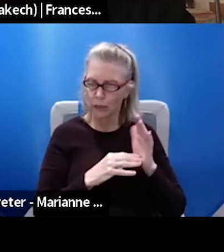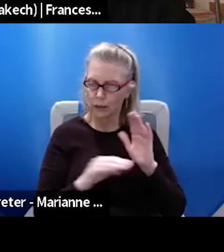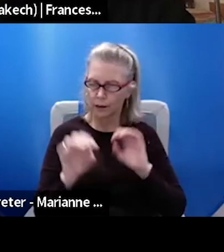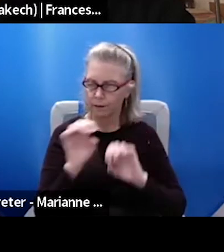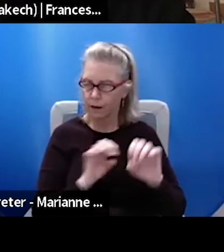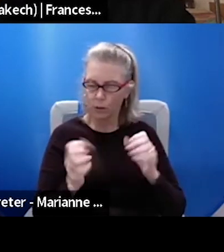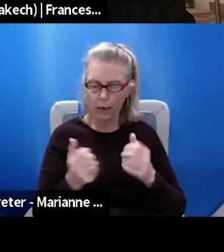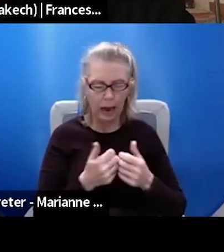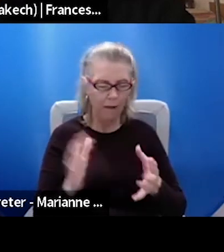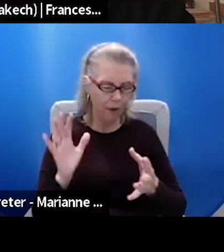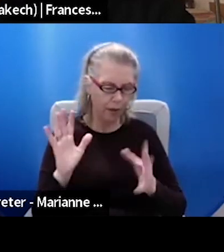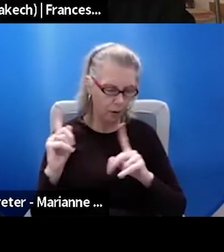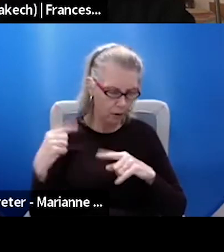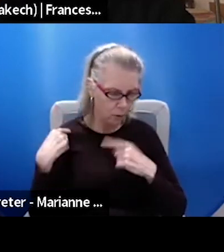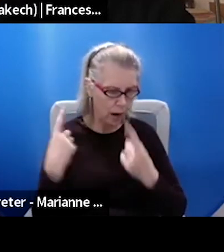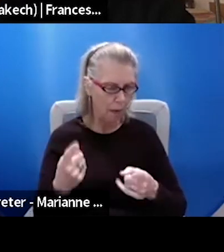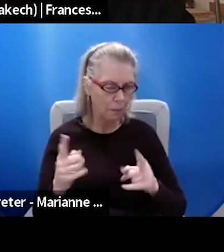to